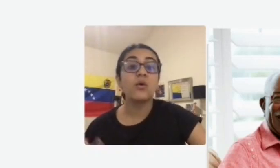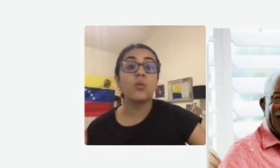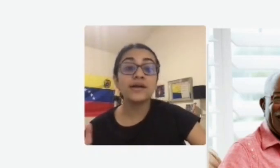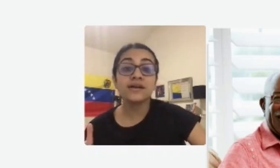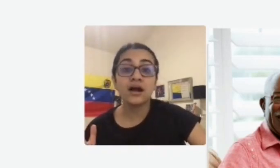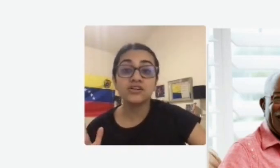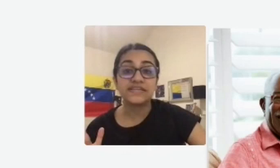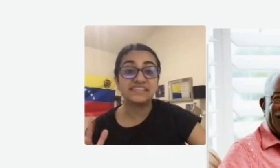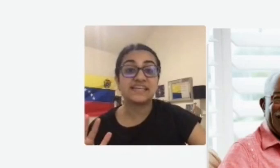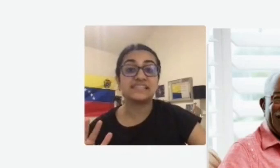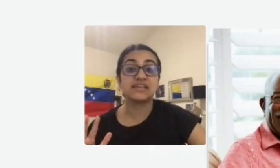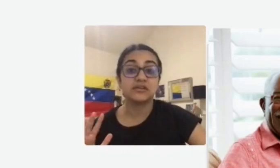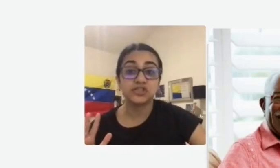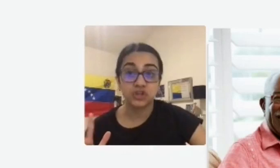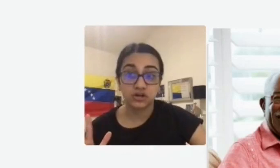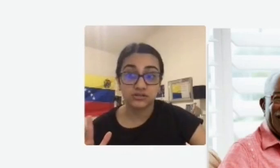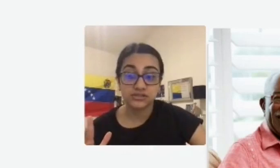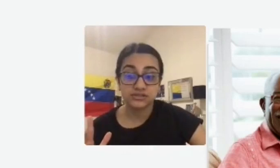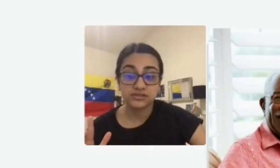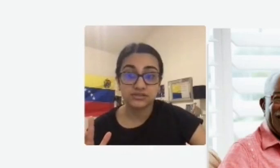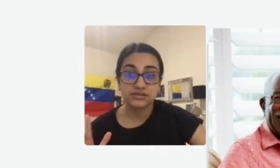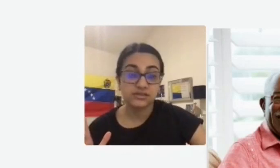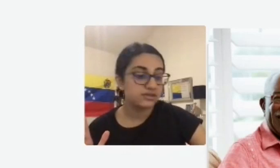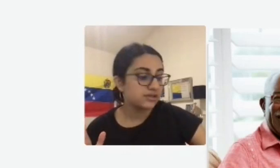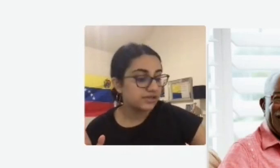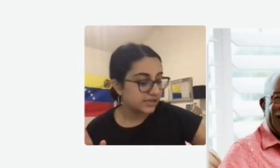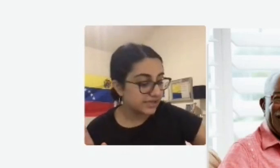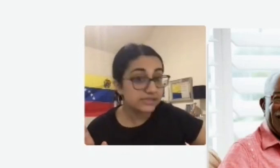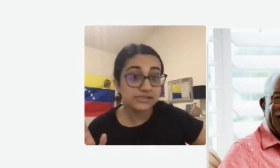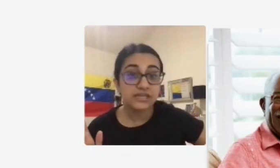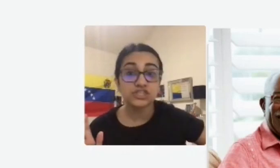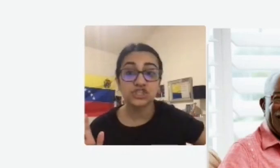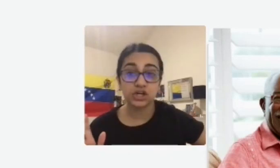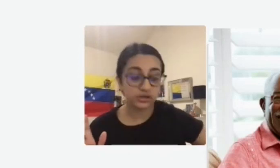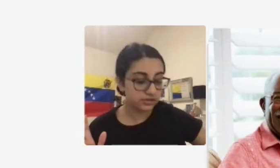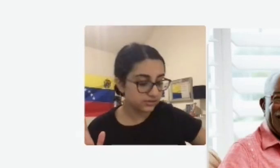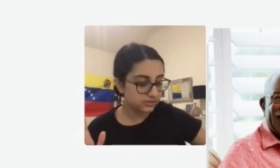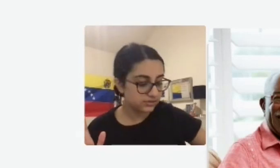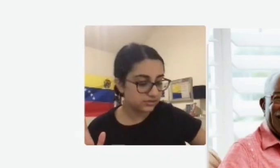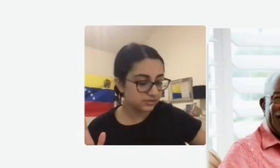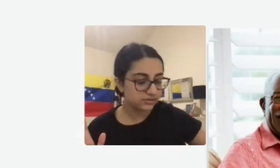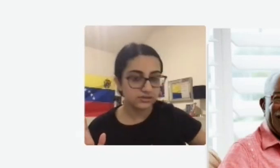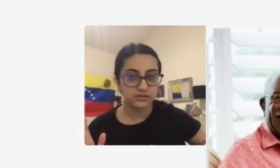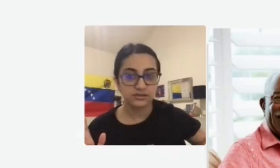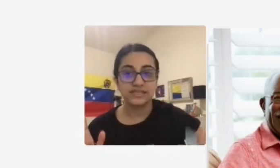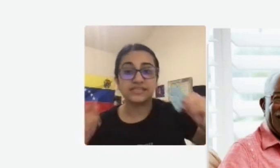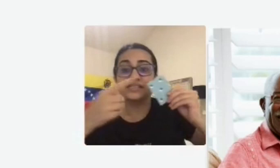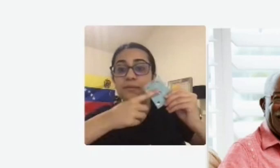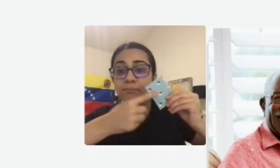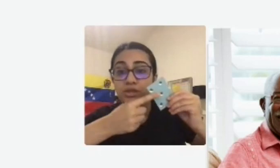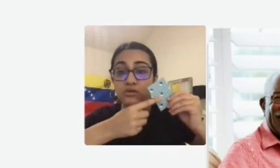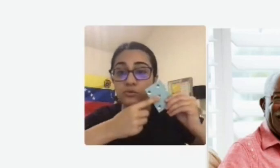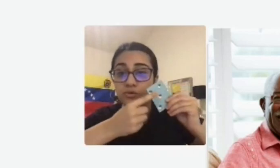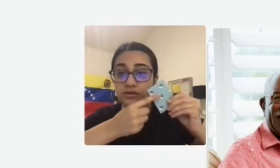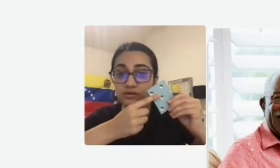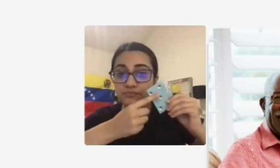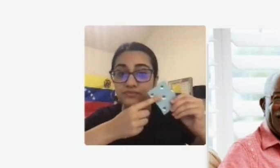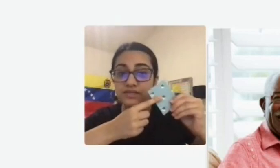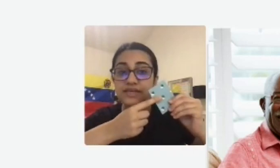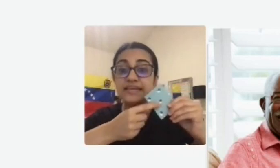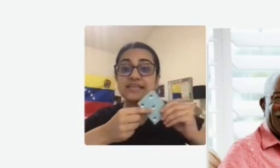right? What color is his shirt? His shirt is